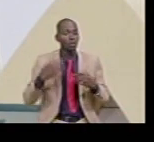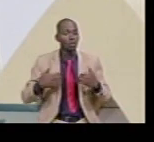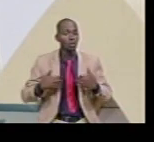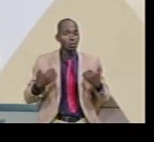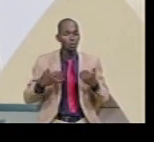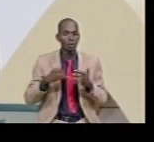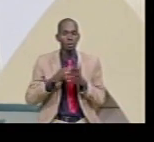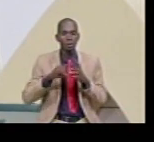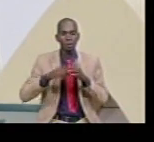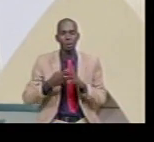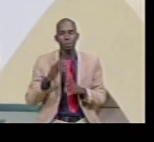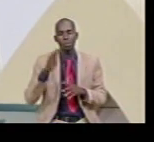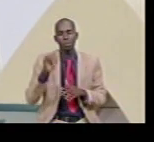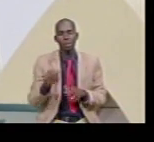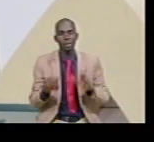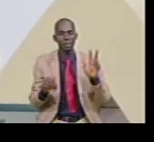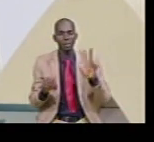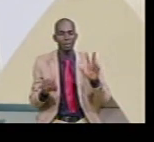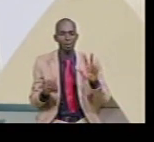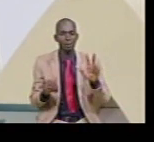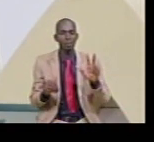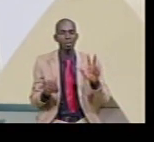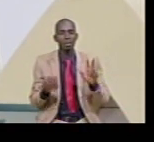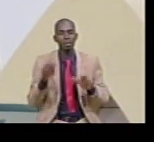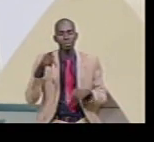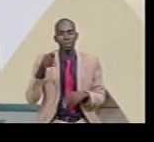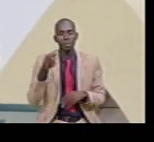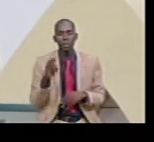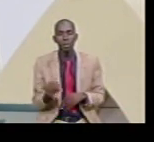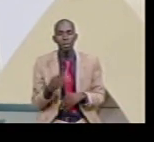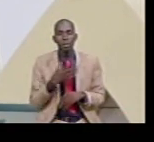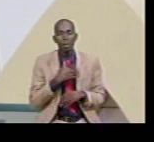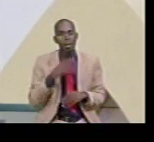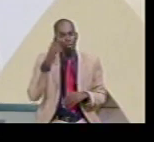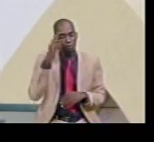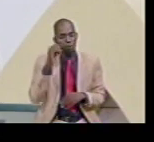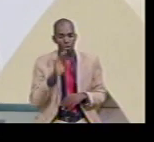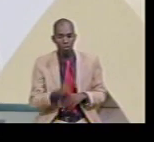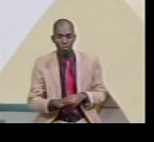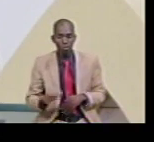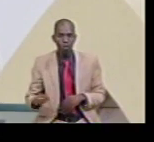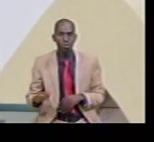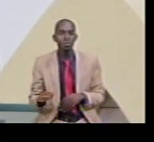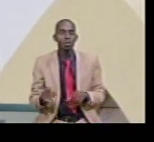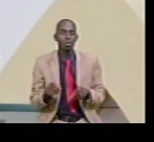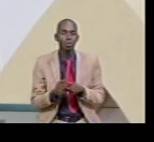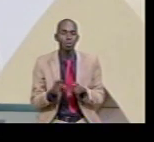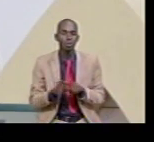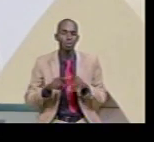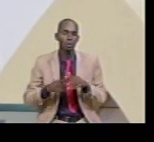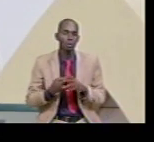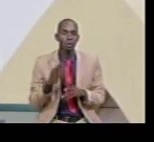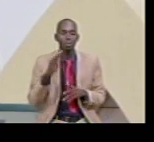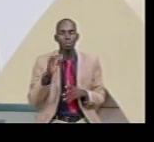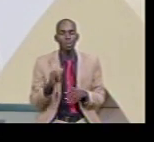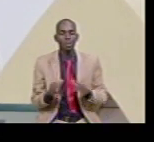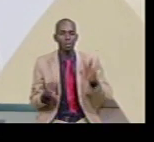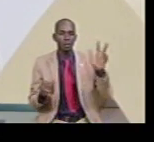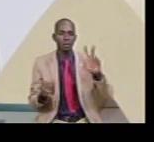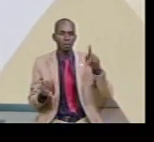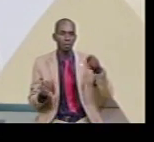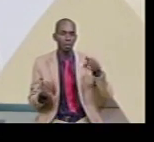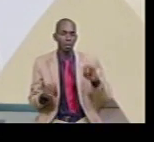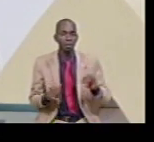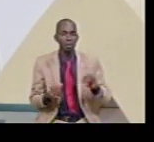p.m. For the children, we have the children house fellowship by 3 p.m. And for the DLCF, we have